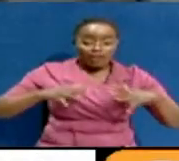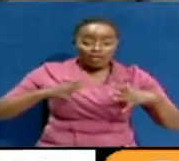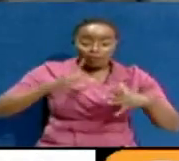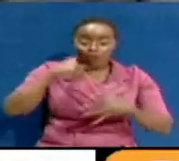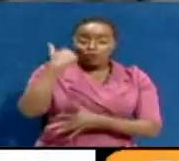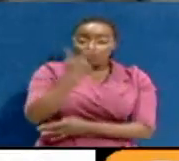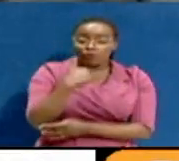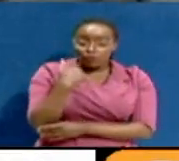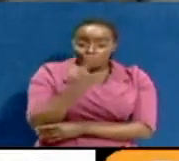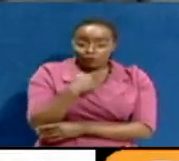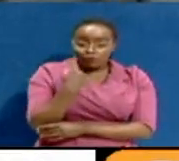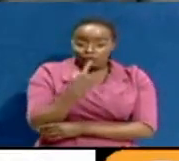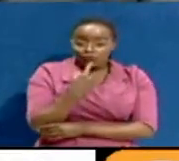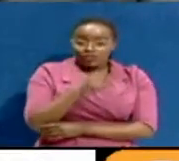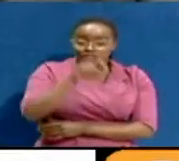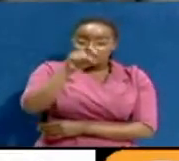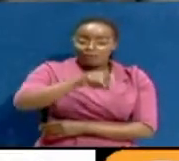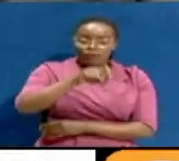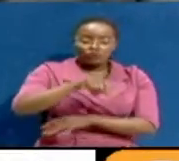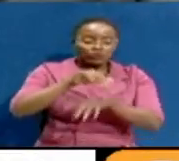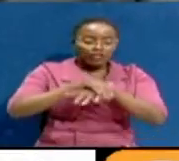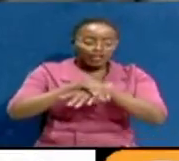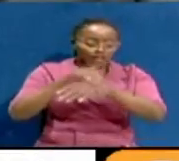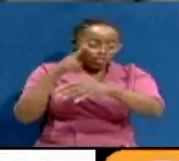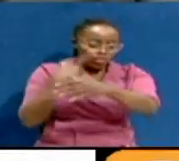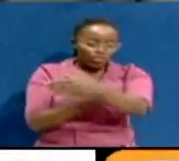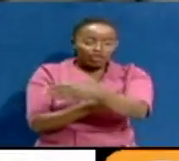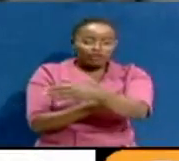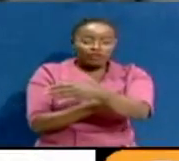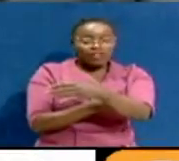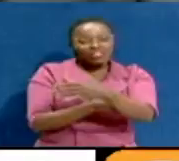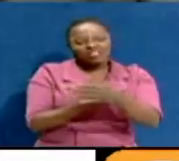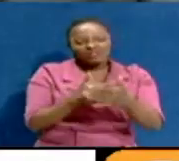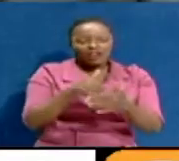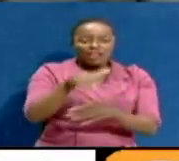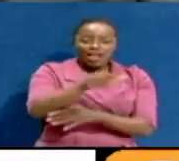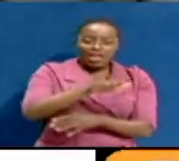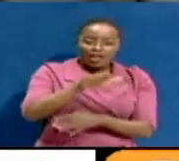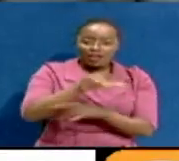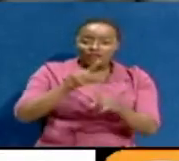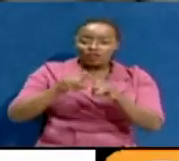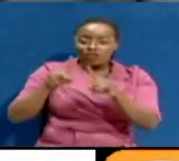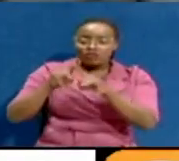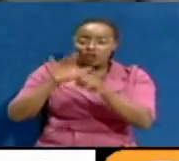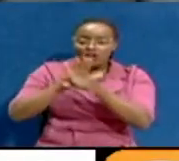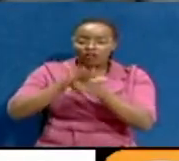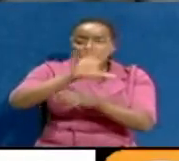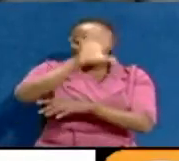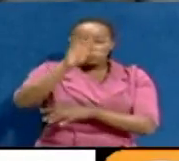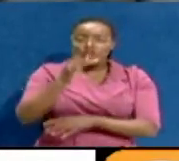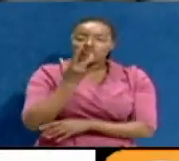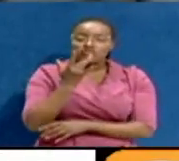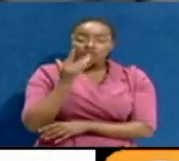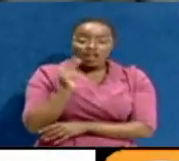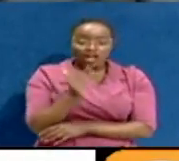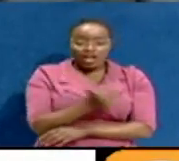people who should get the vaccine. So demographics for most African countries